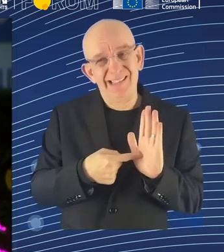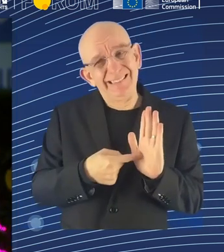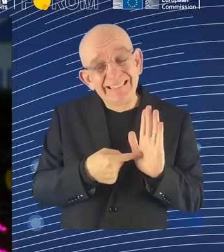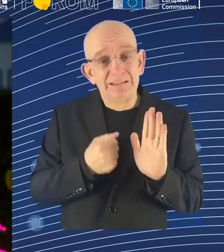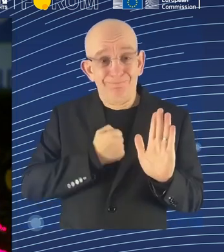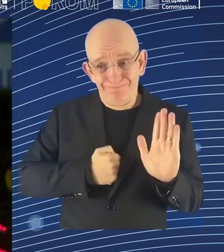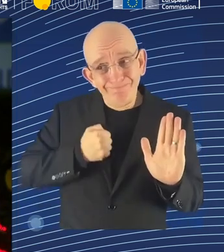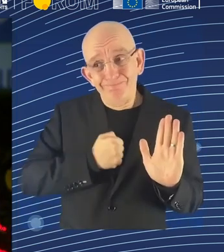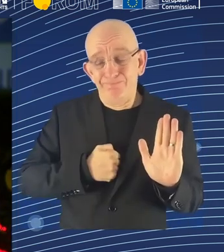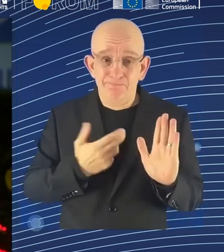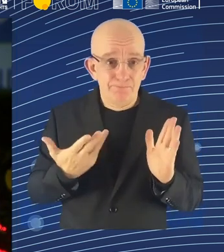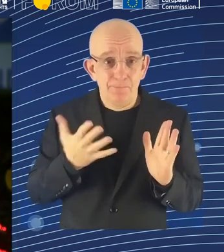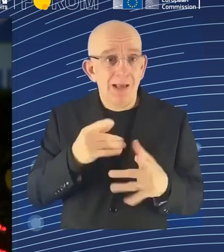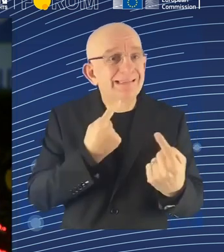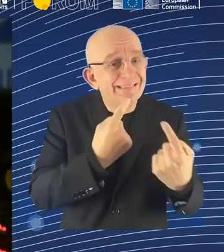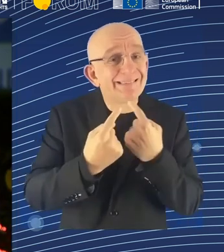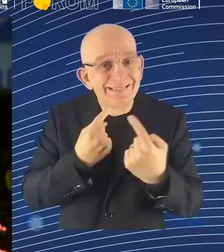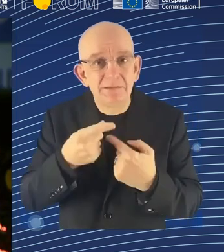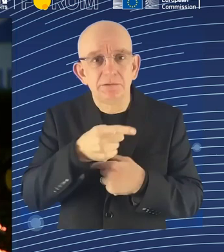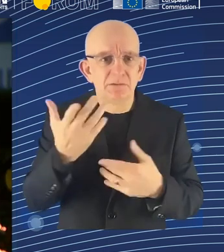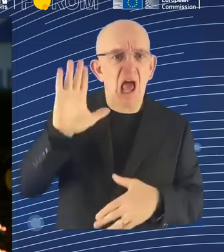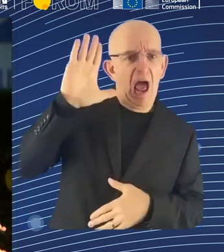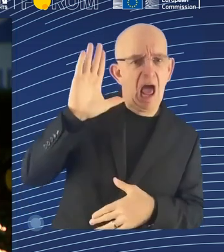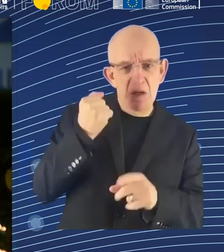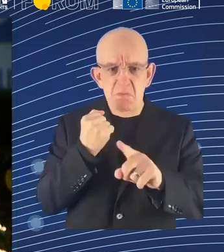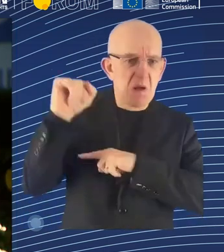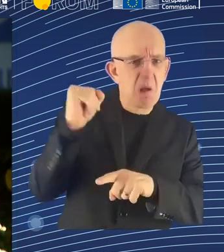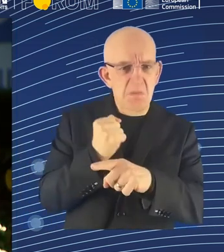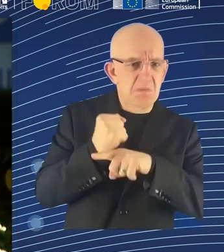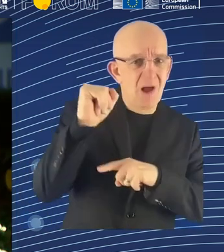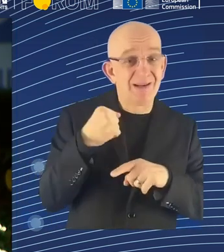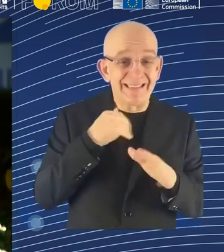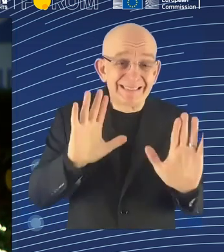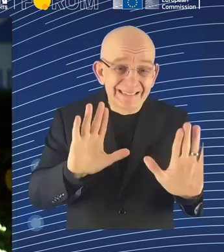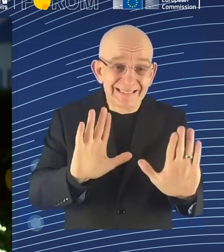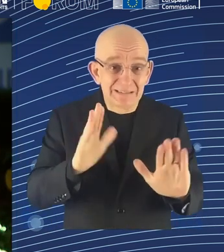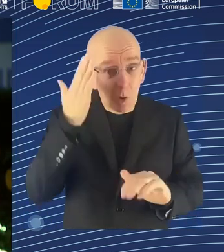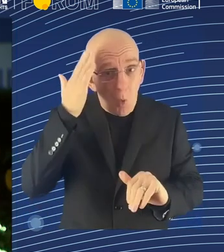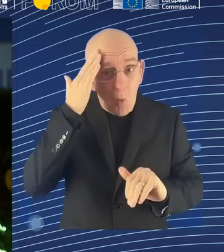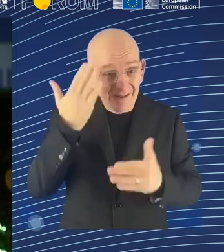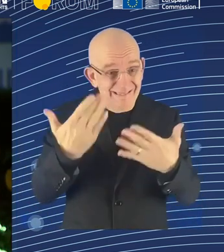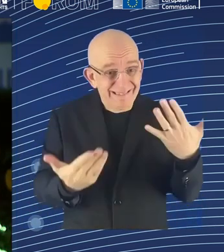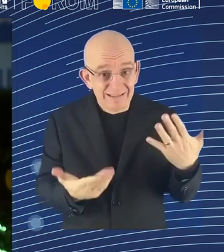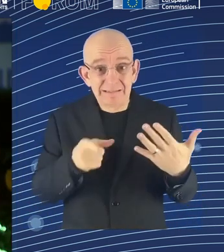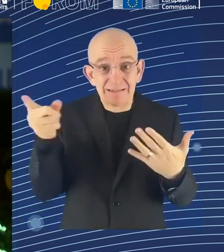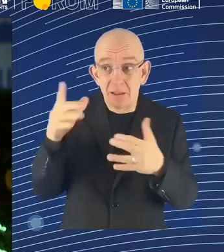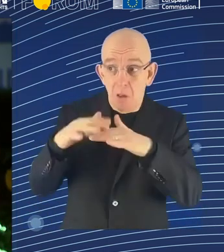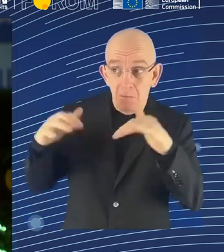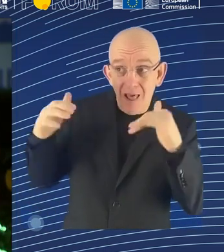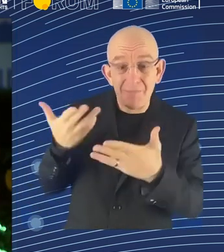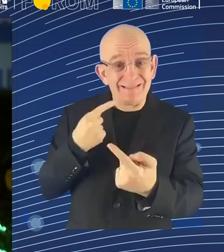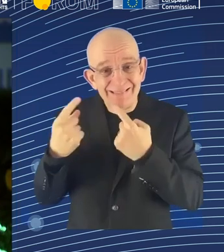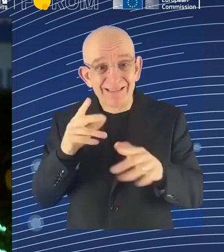European Parliament. And it is this Parliament which is most familiar with these issues. Because for 4 years now, the European Parliament has been